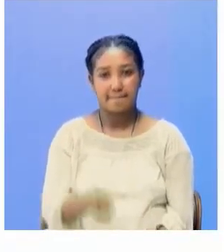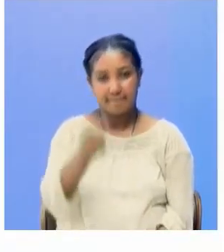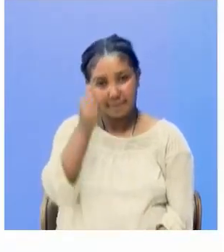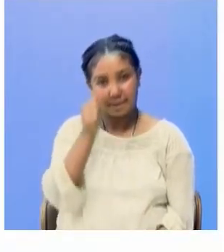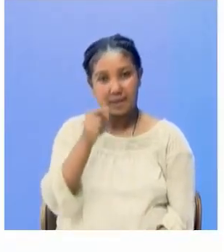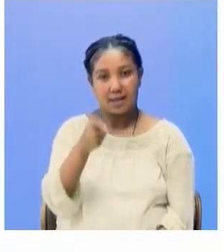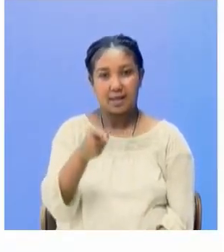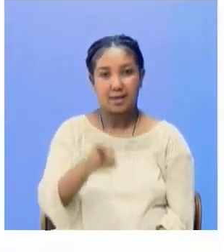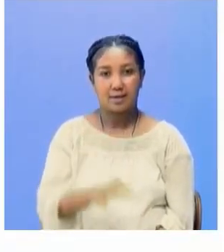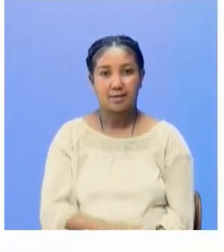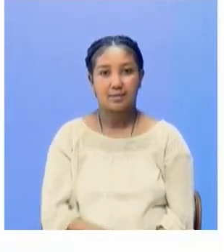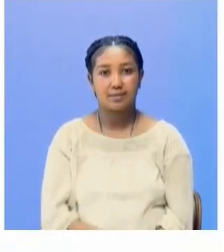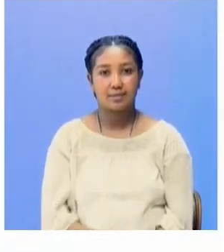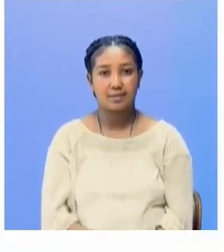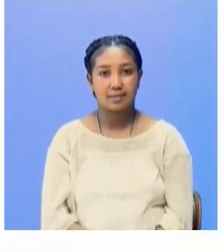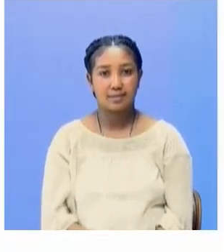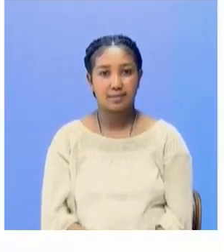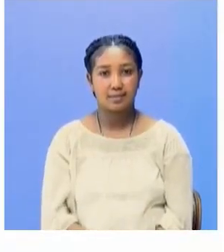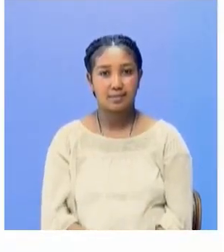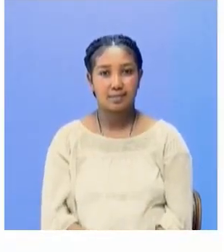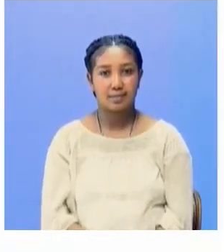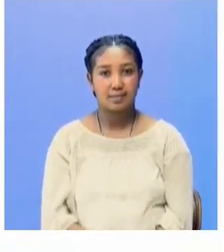he